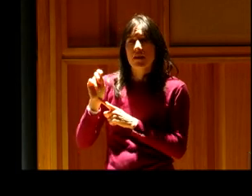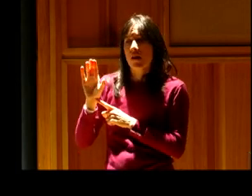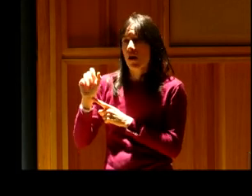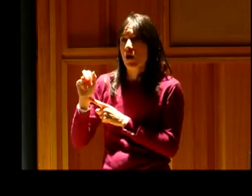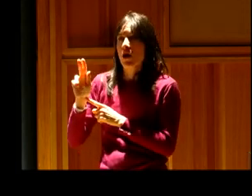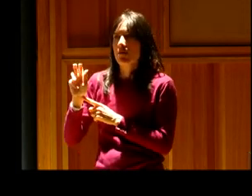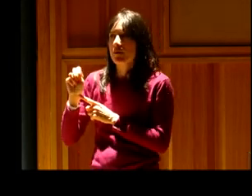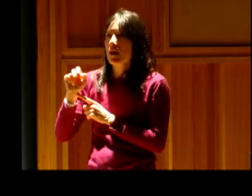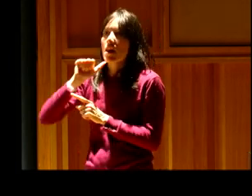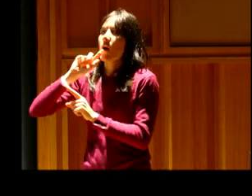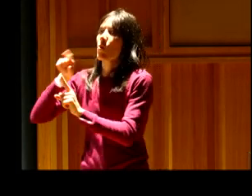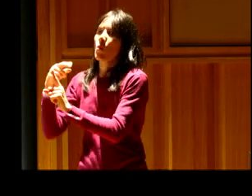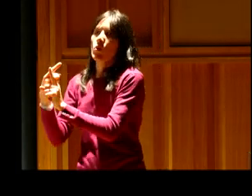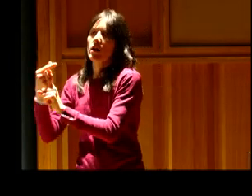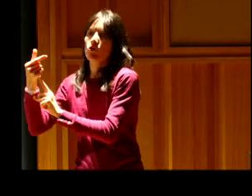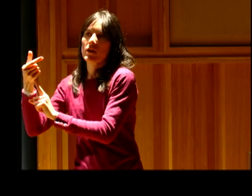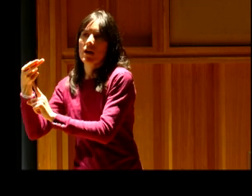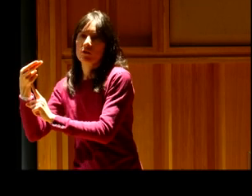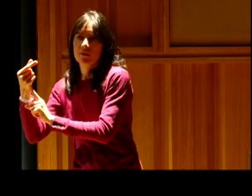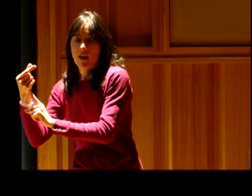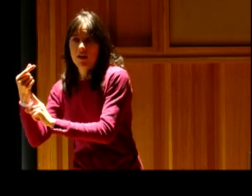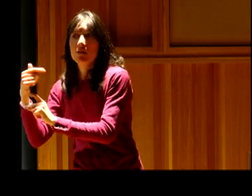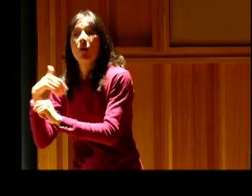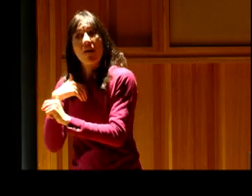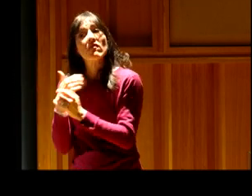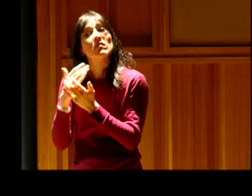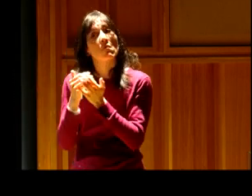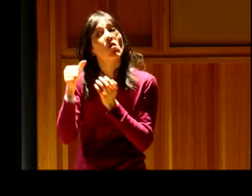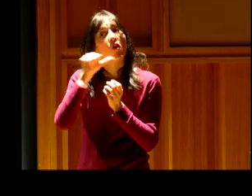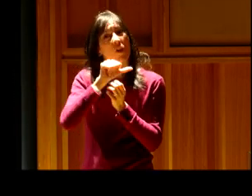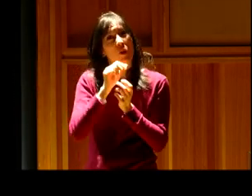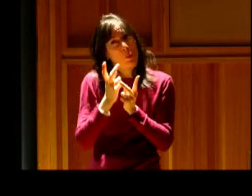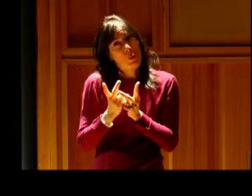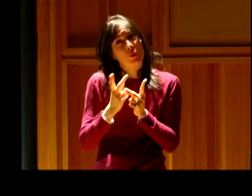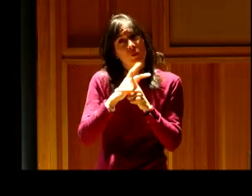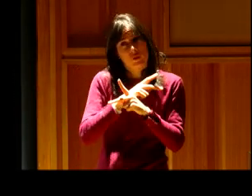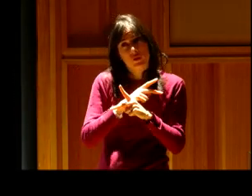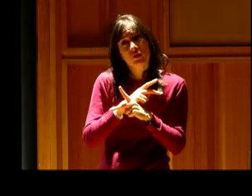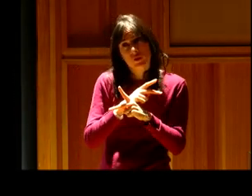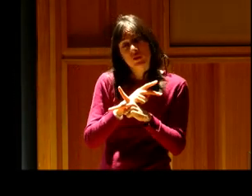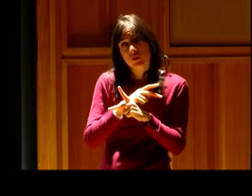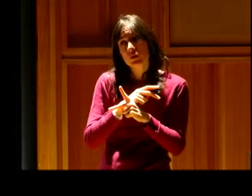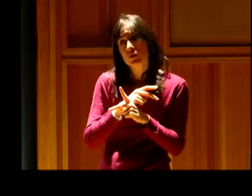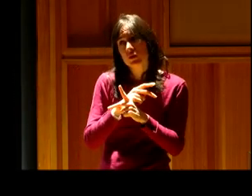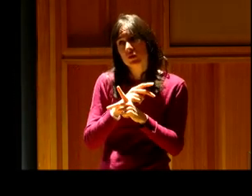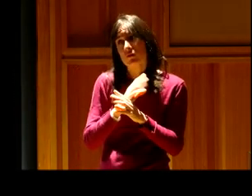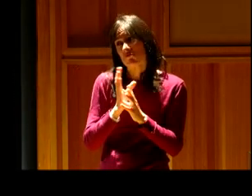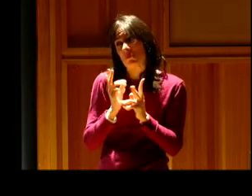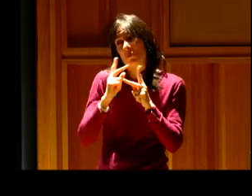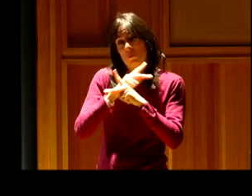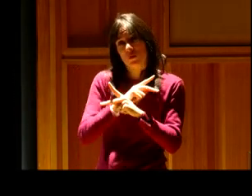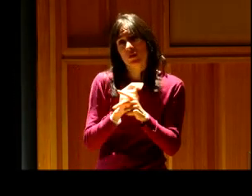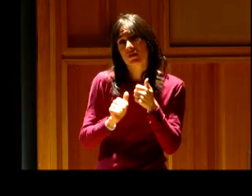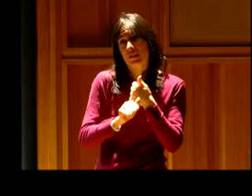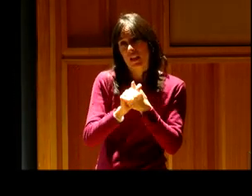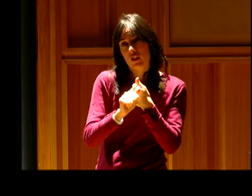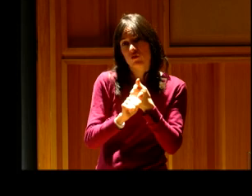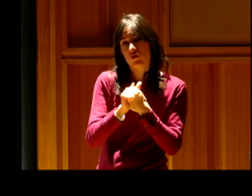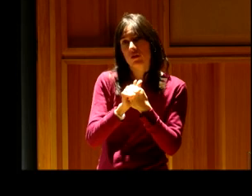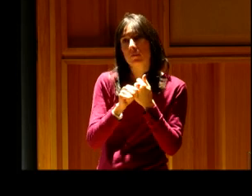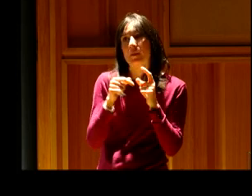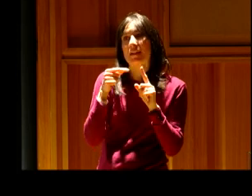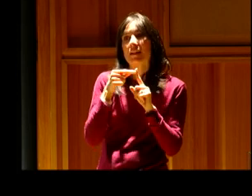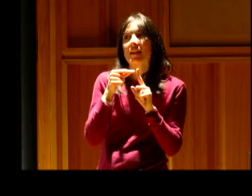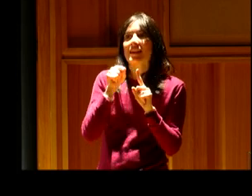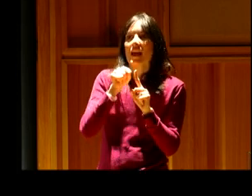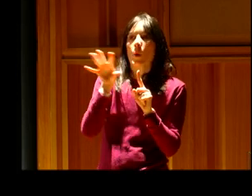We also have other, in fact, somewhat more dangerous pollutants. And I say they're more dangerous because they can trap heat